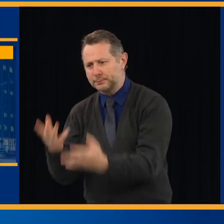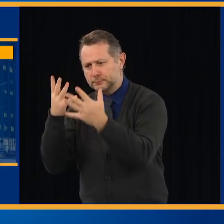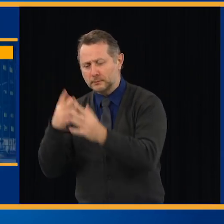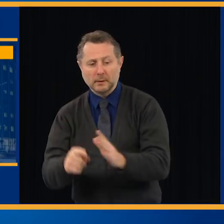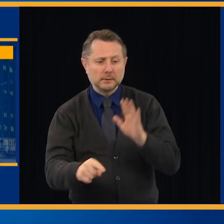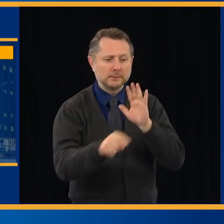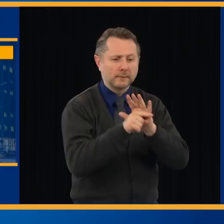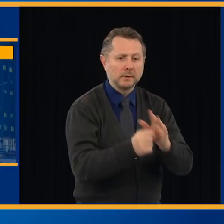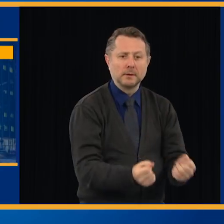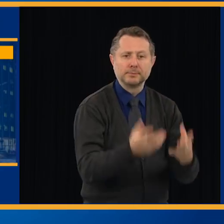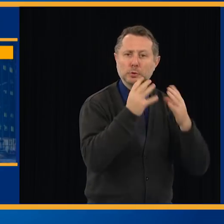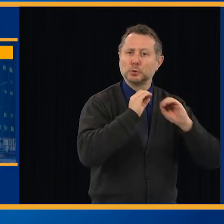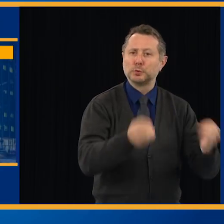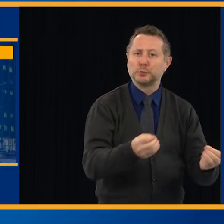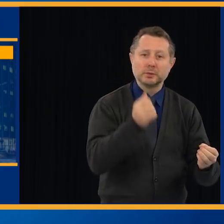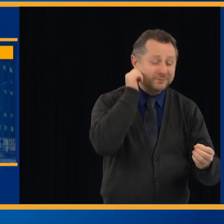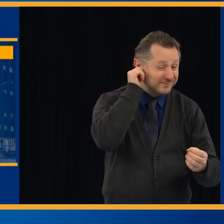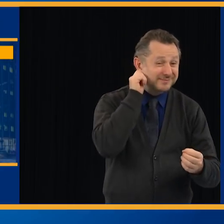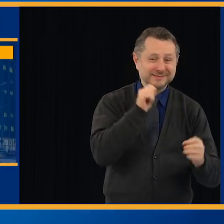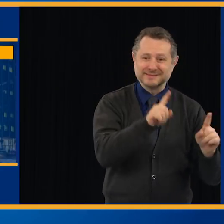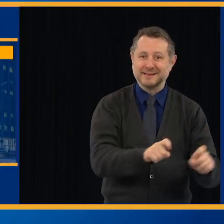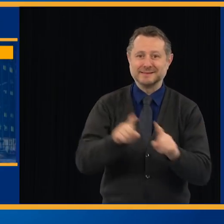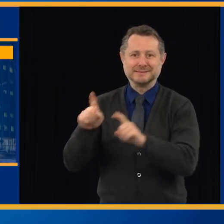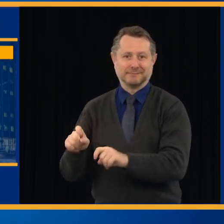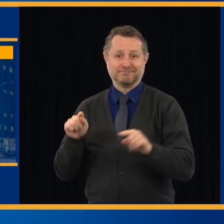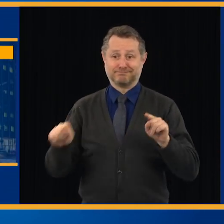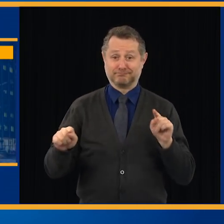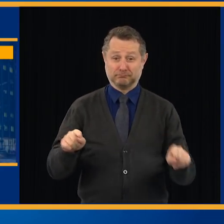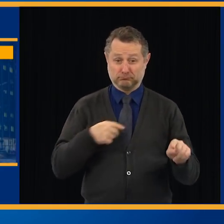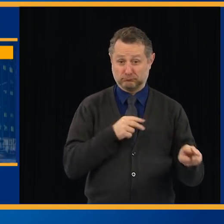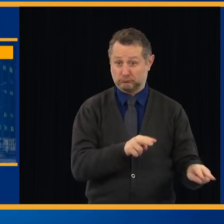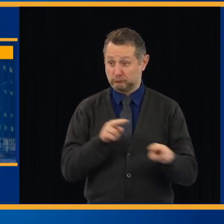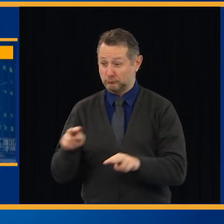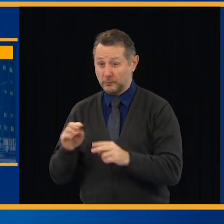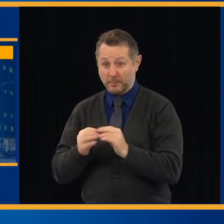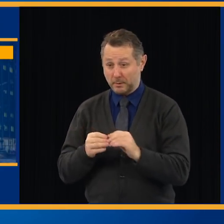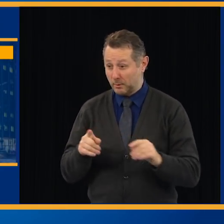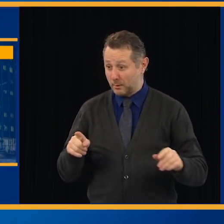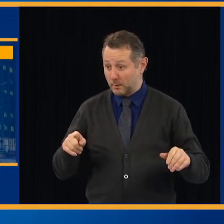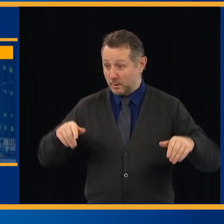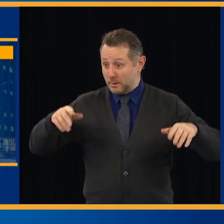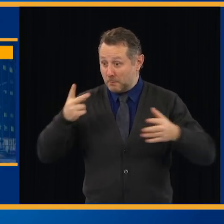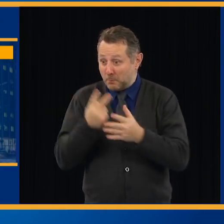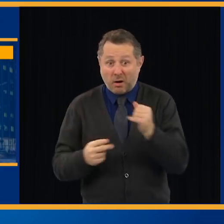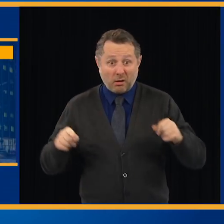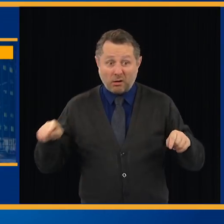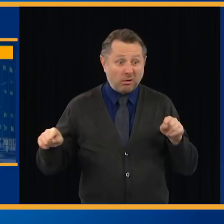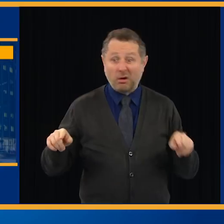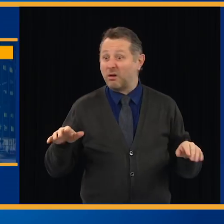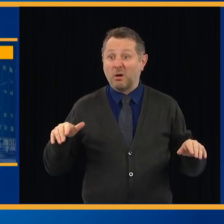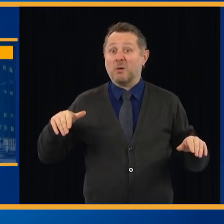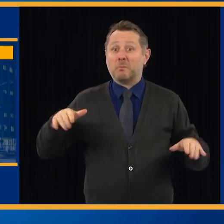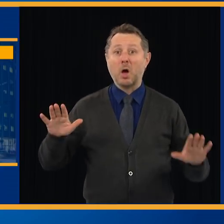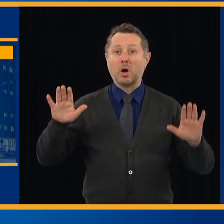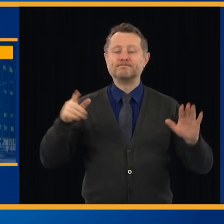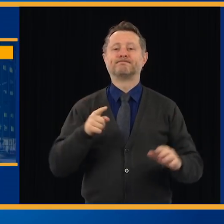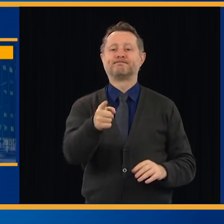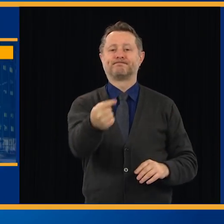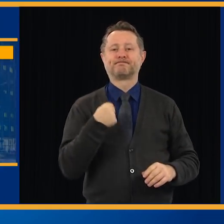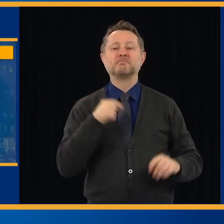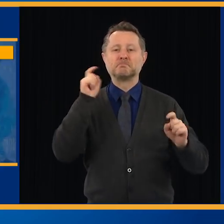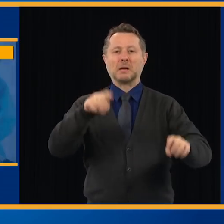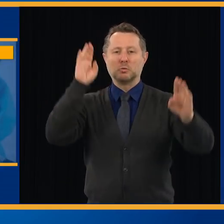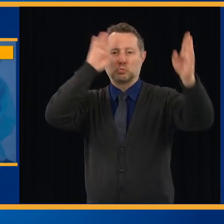continuous basis. You see that number start going up, worry. But it's all